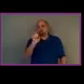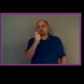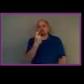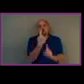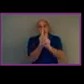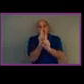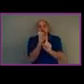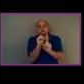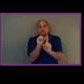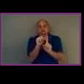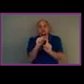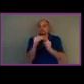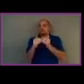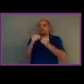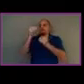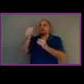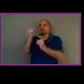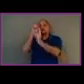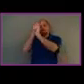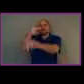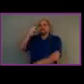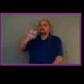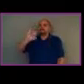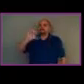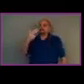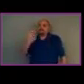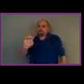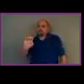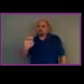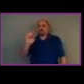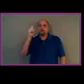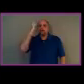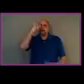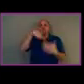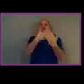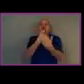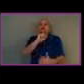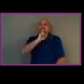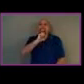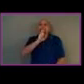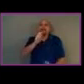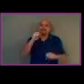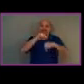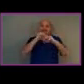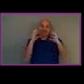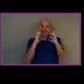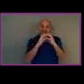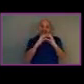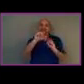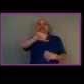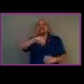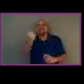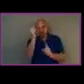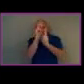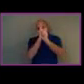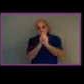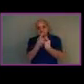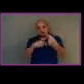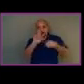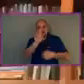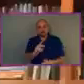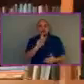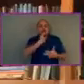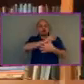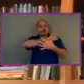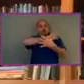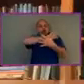the upcoming mission Psyche to a metallic asteroid is another. And all of these missions